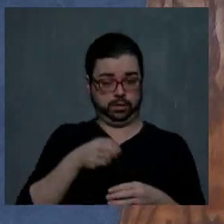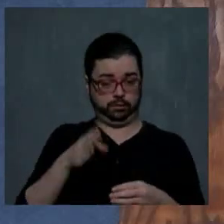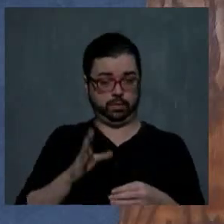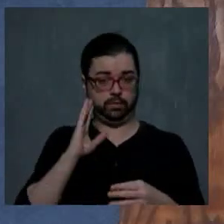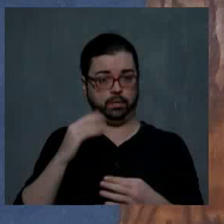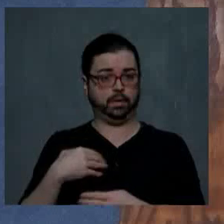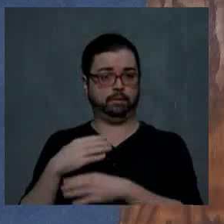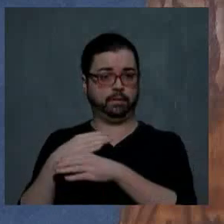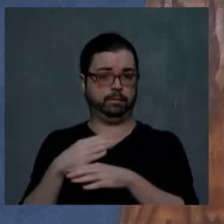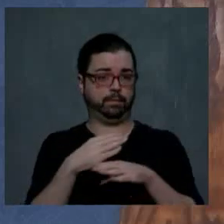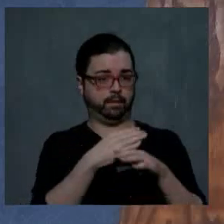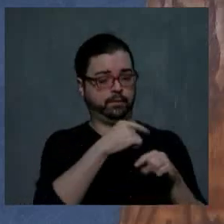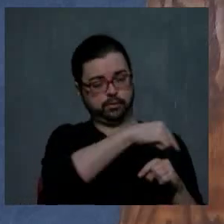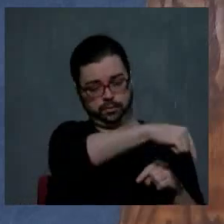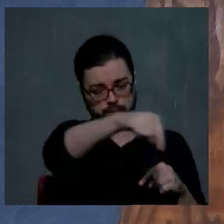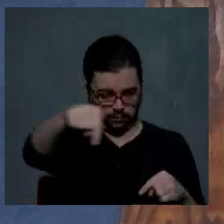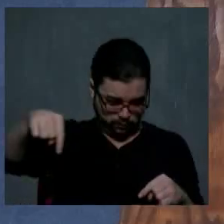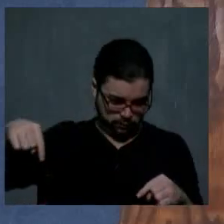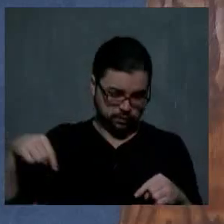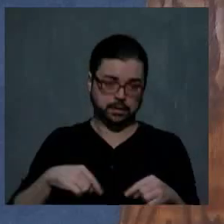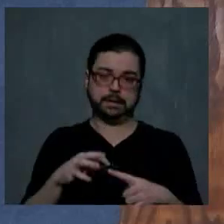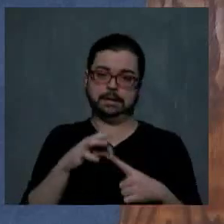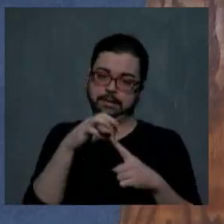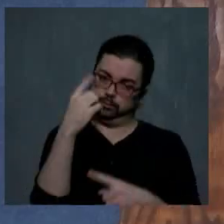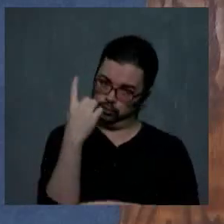sides, with the exception of the construction entrance.